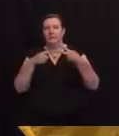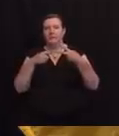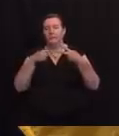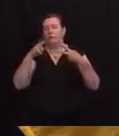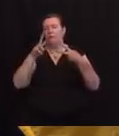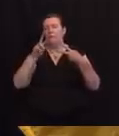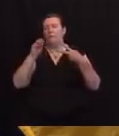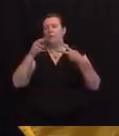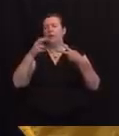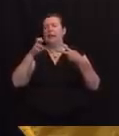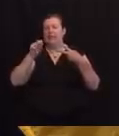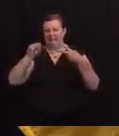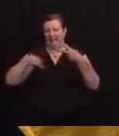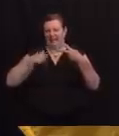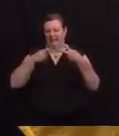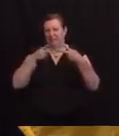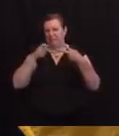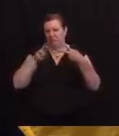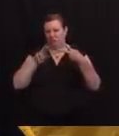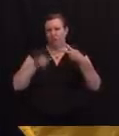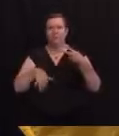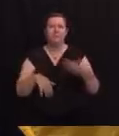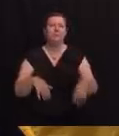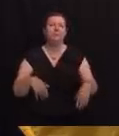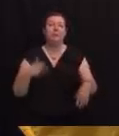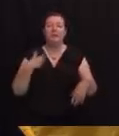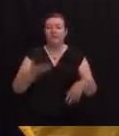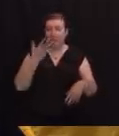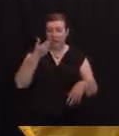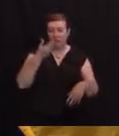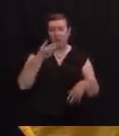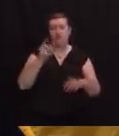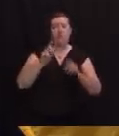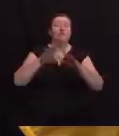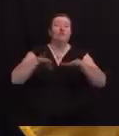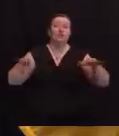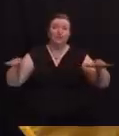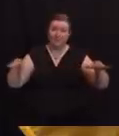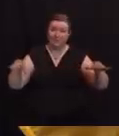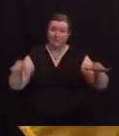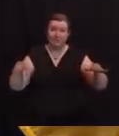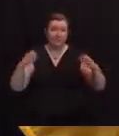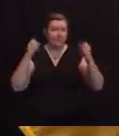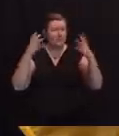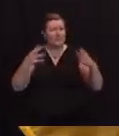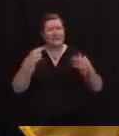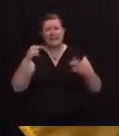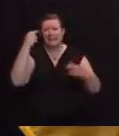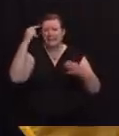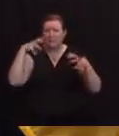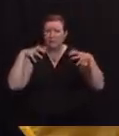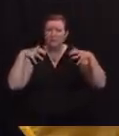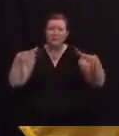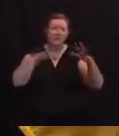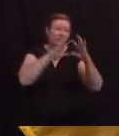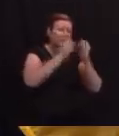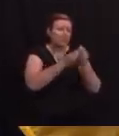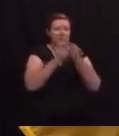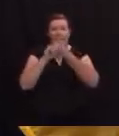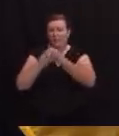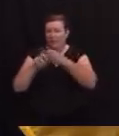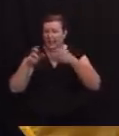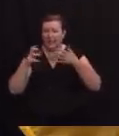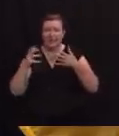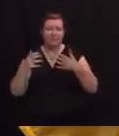Sydney, Margot, Gabriella, Matthew, and Natalie, along with their nieces, nephews, and many other family and friends. We are exceptionally